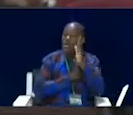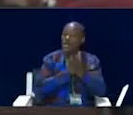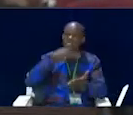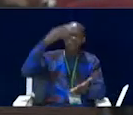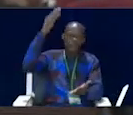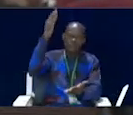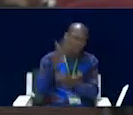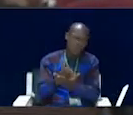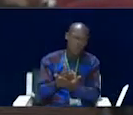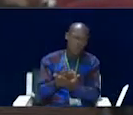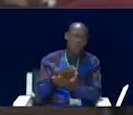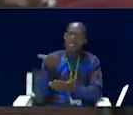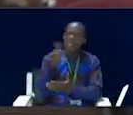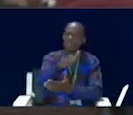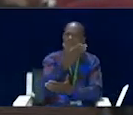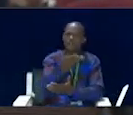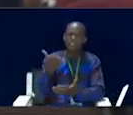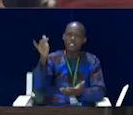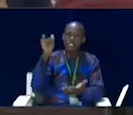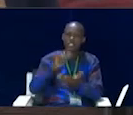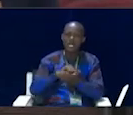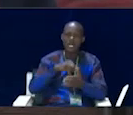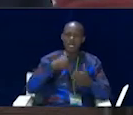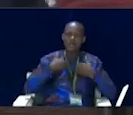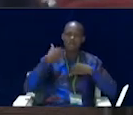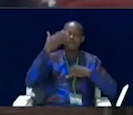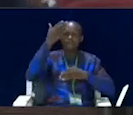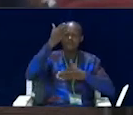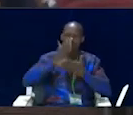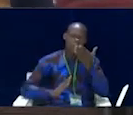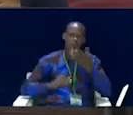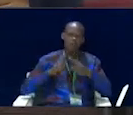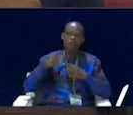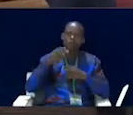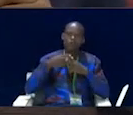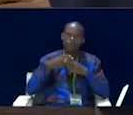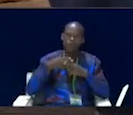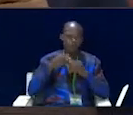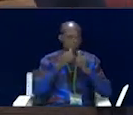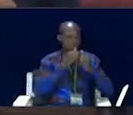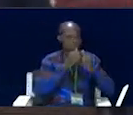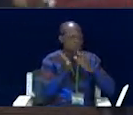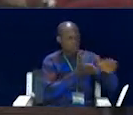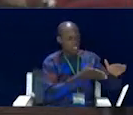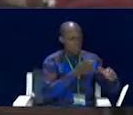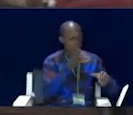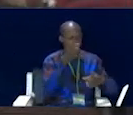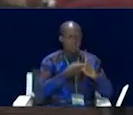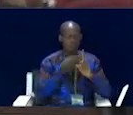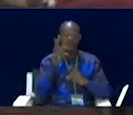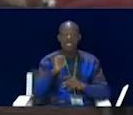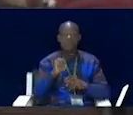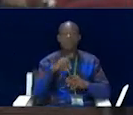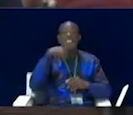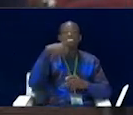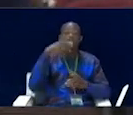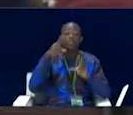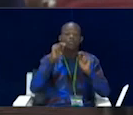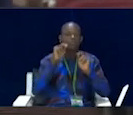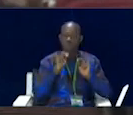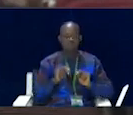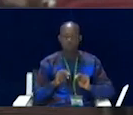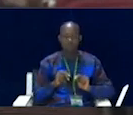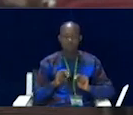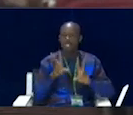everything that has caught you short for so long. I want you to desist from them. Say no more. Say no